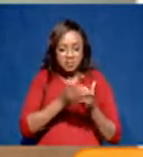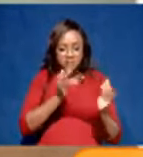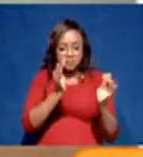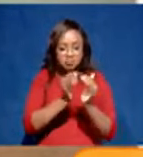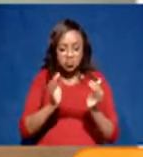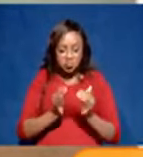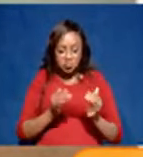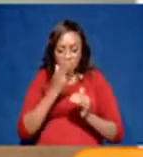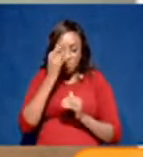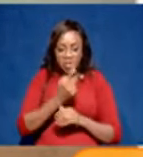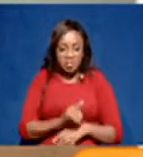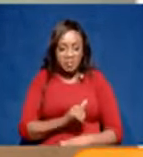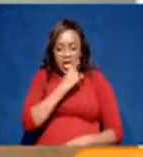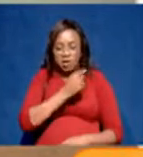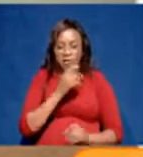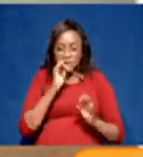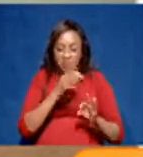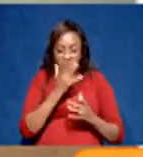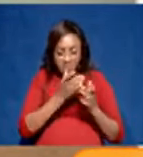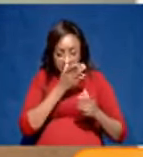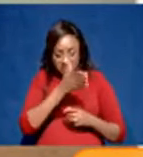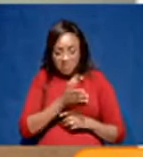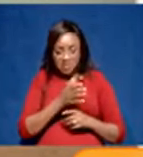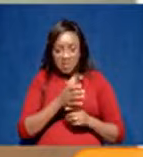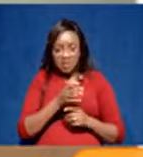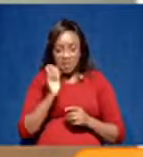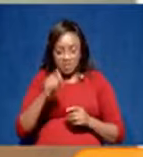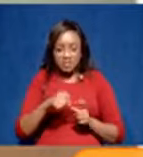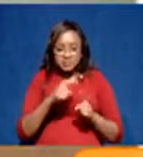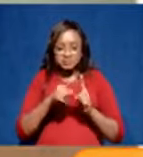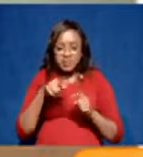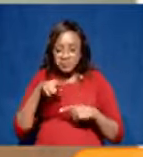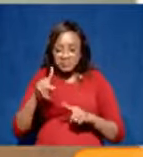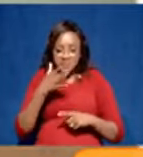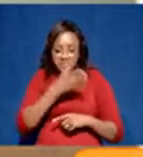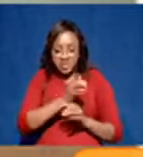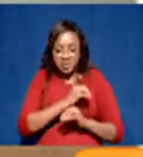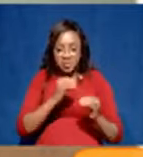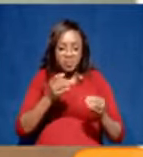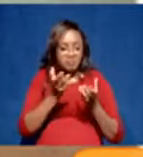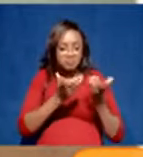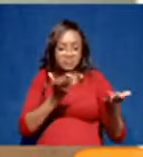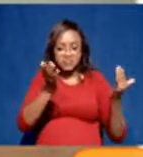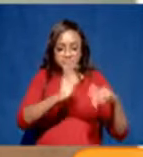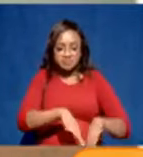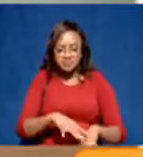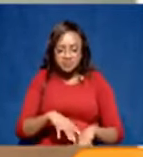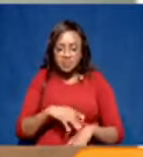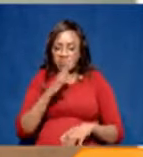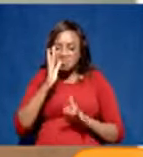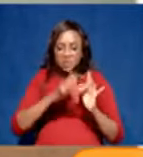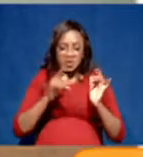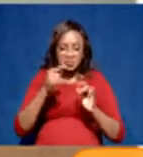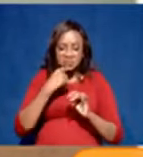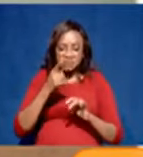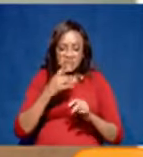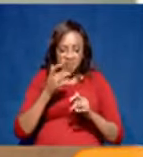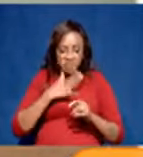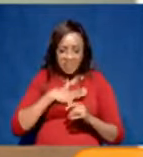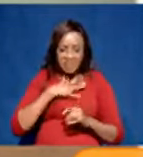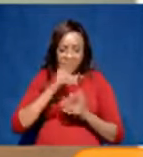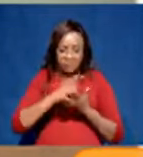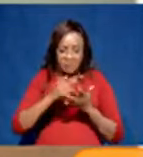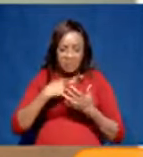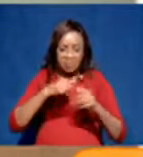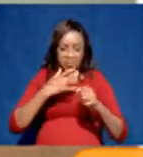it is themselves. If they are not there, the business is dead. If they are not there, you cannot tell somebody, please ride my Boda Boda for me. And then you bring my